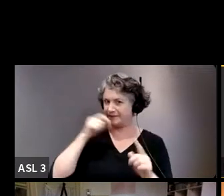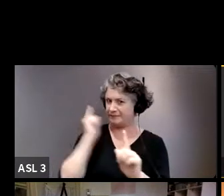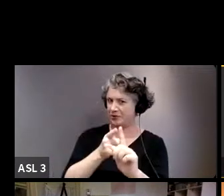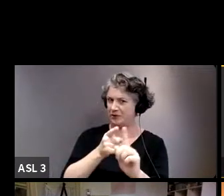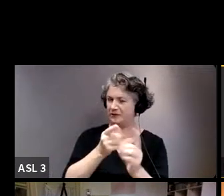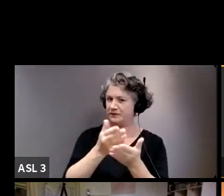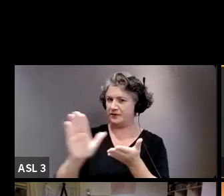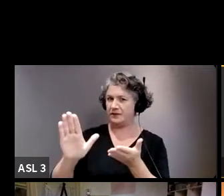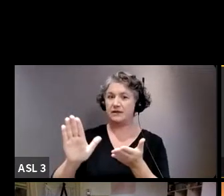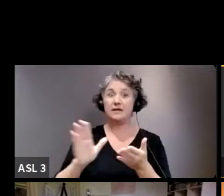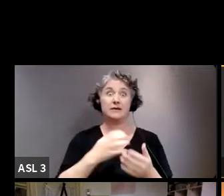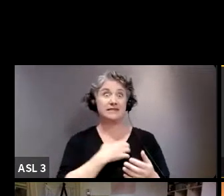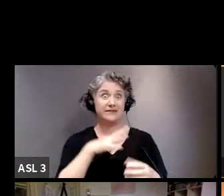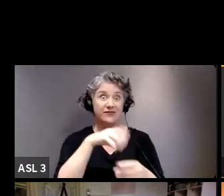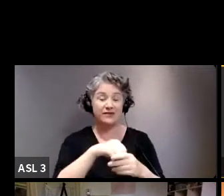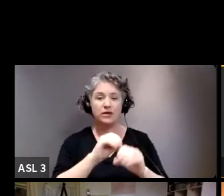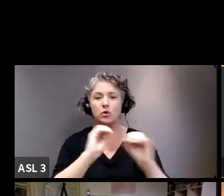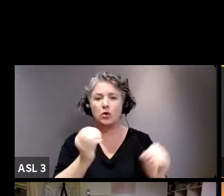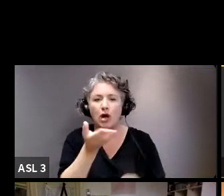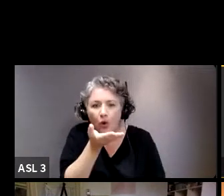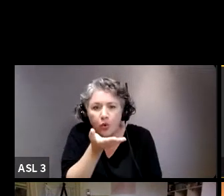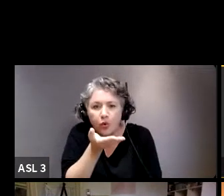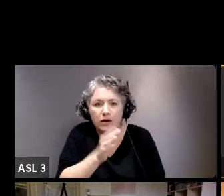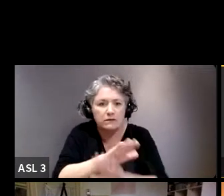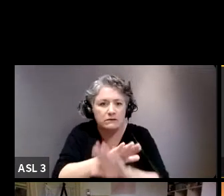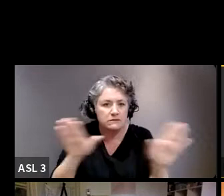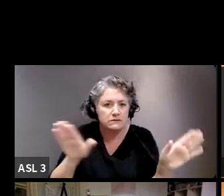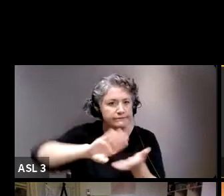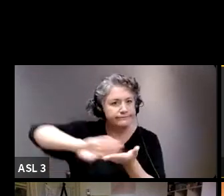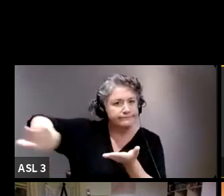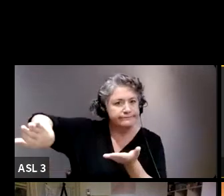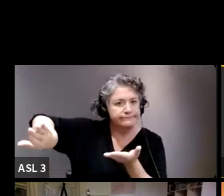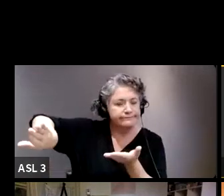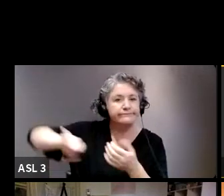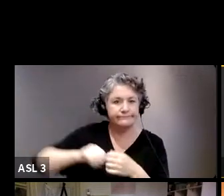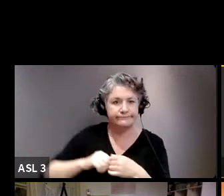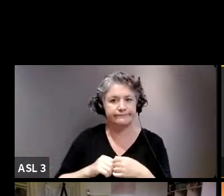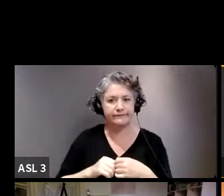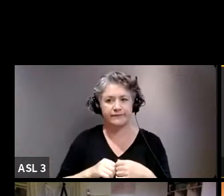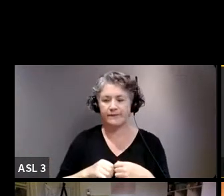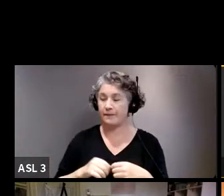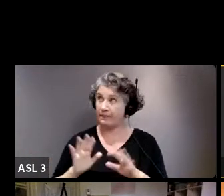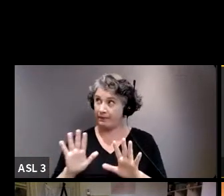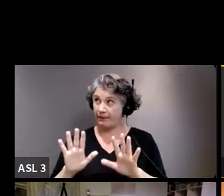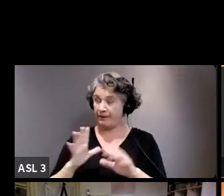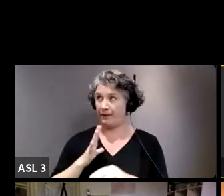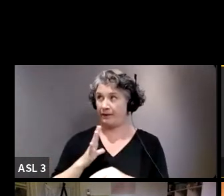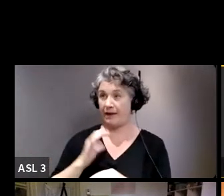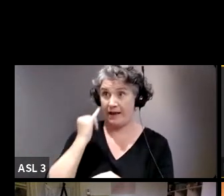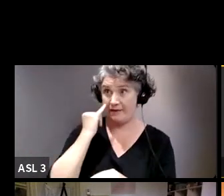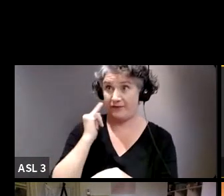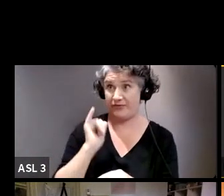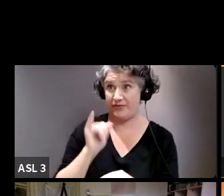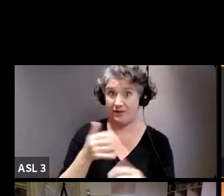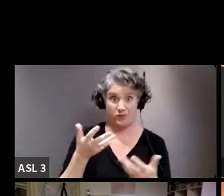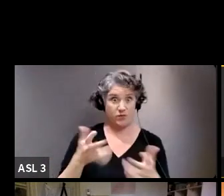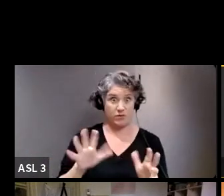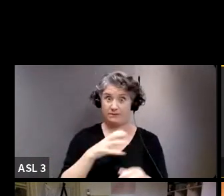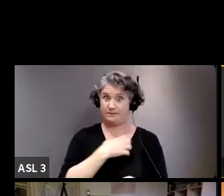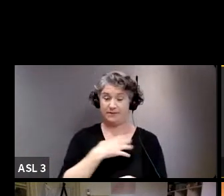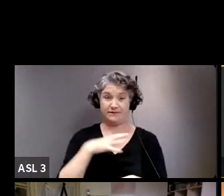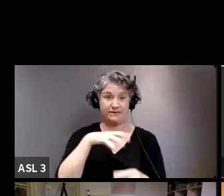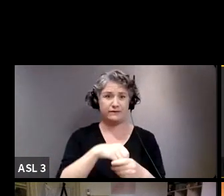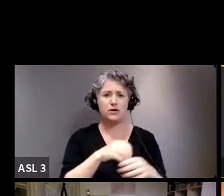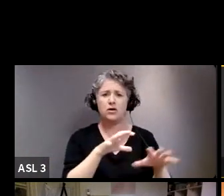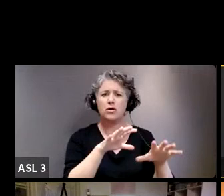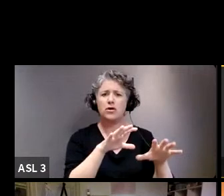talking about zero police involvement no police off the table okay so if that's the if that's the case is there a group right now that can take